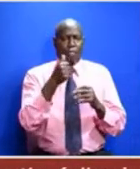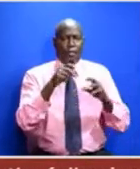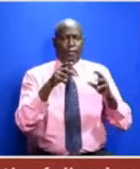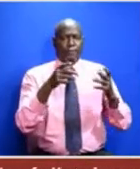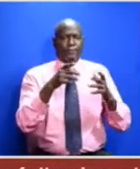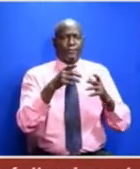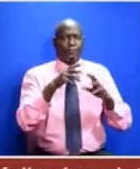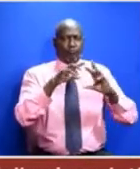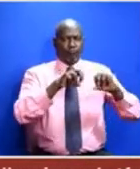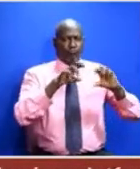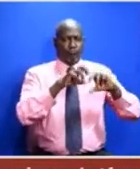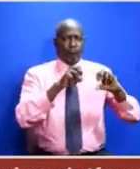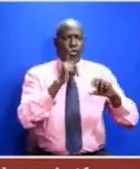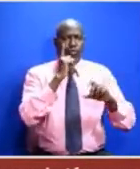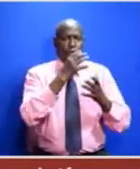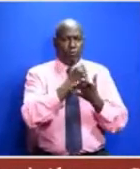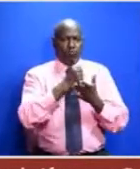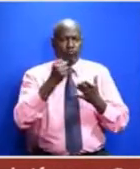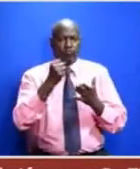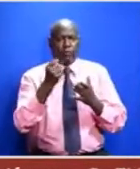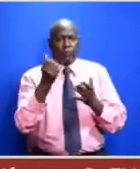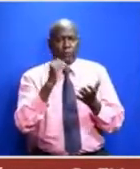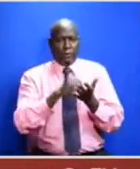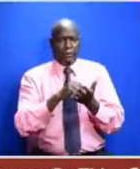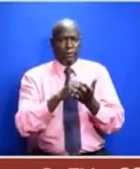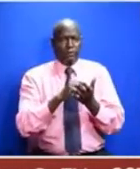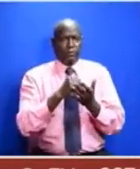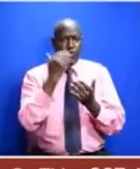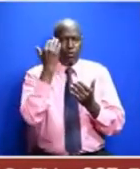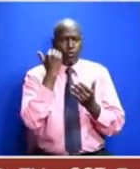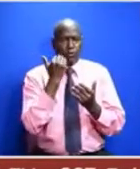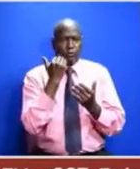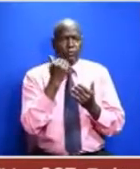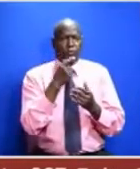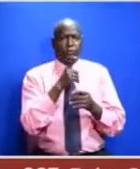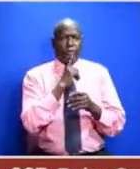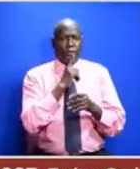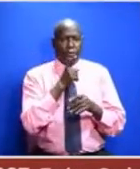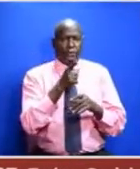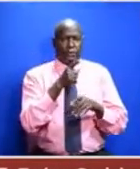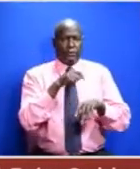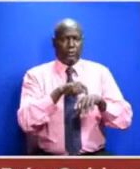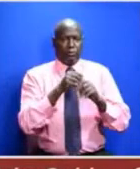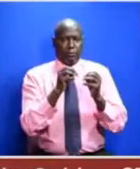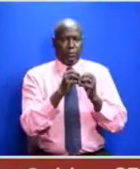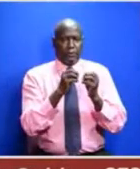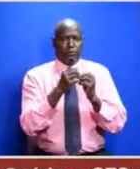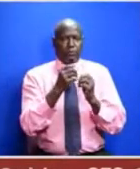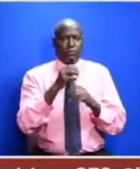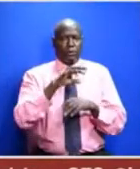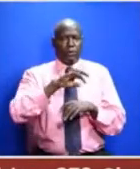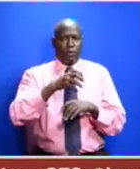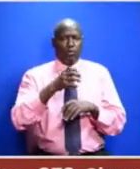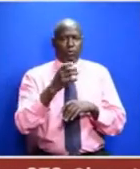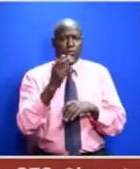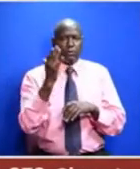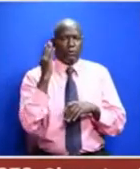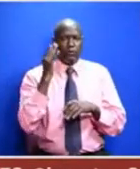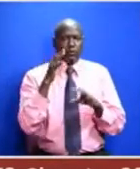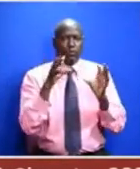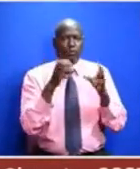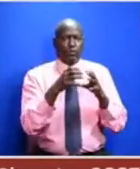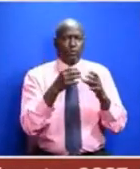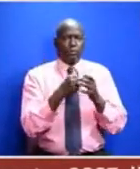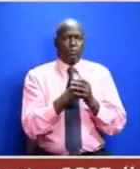we'll be charging them in due course. Kindiki, who said that during his meeting with the county security health, added that they agreed on targets for eradication